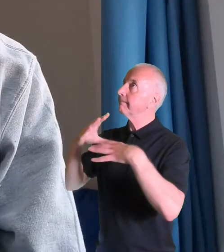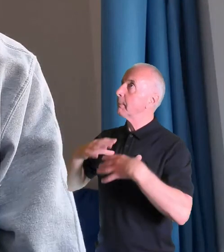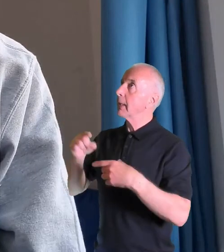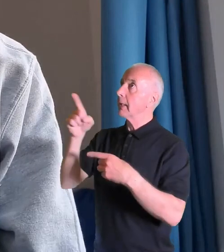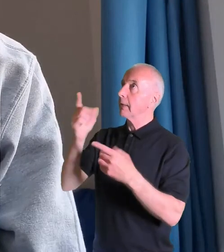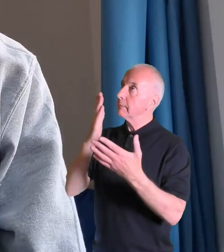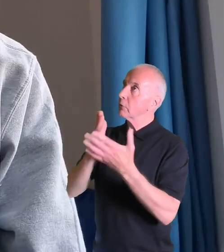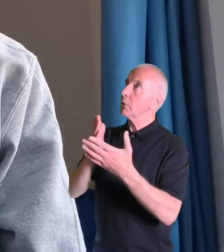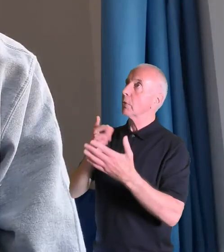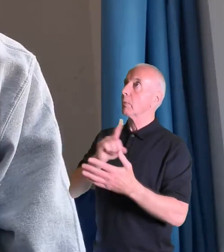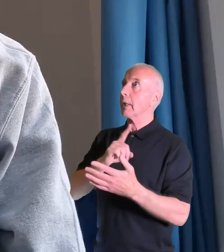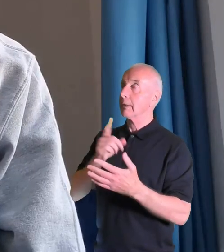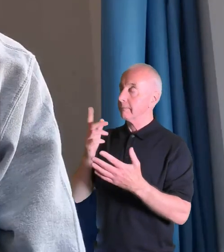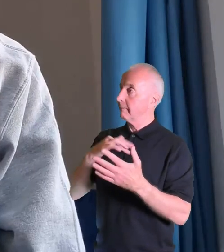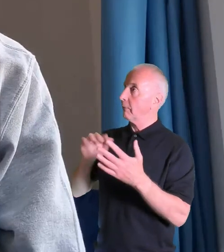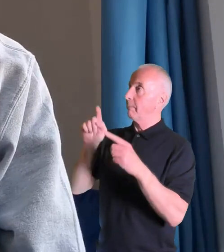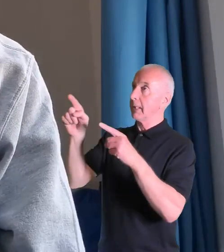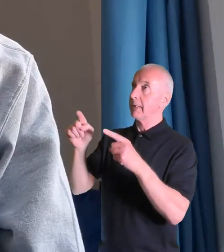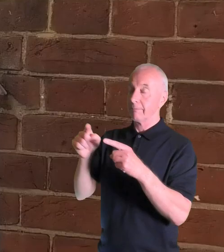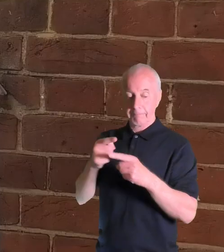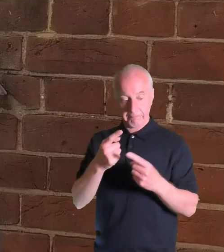fruit, because apart from me you can do nothing.